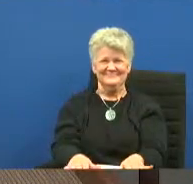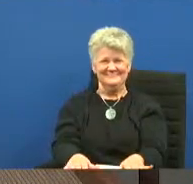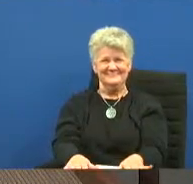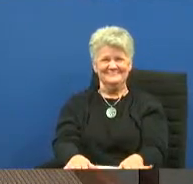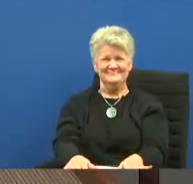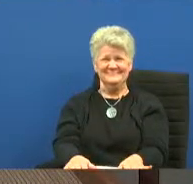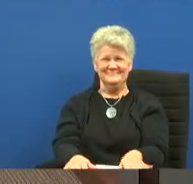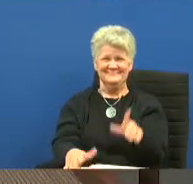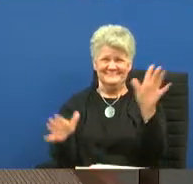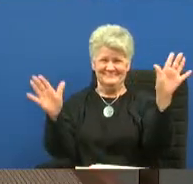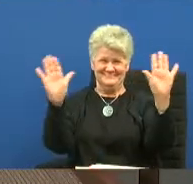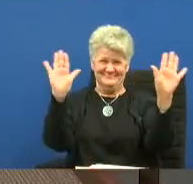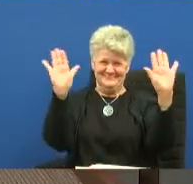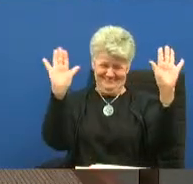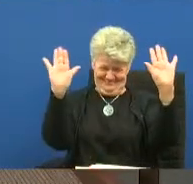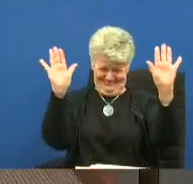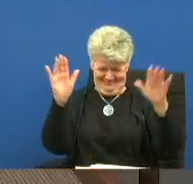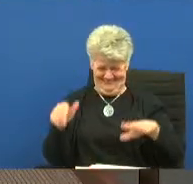Thank you.